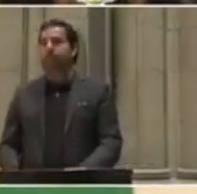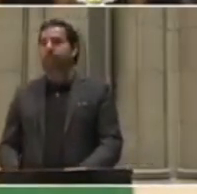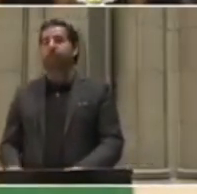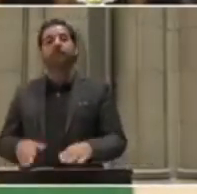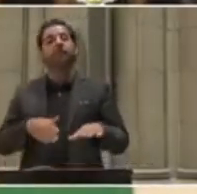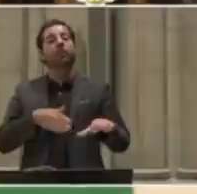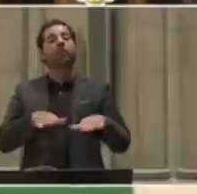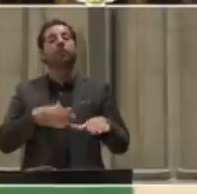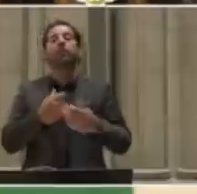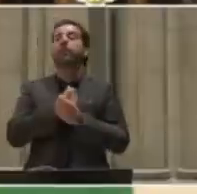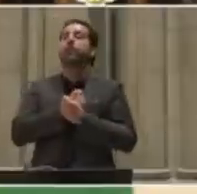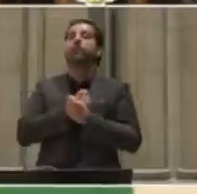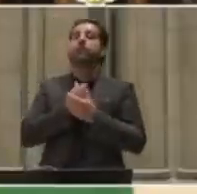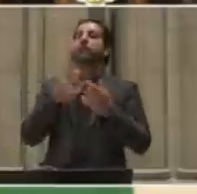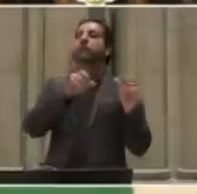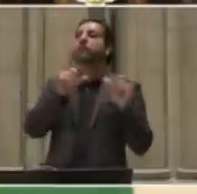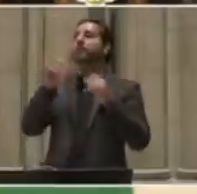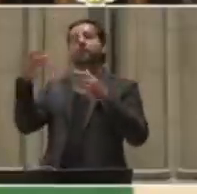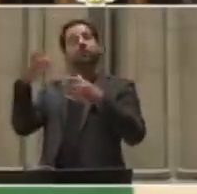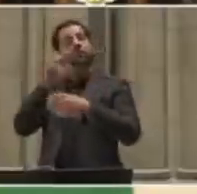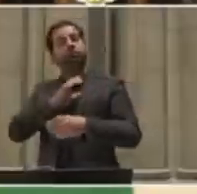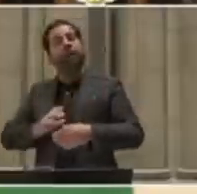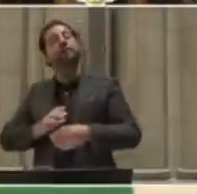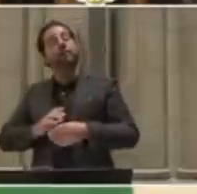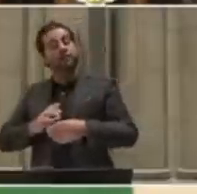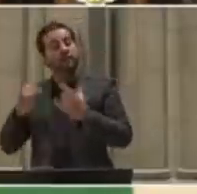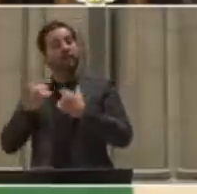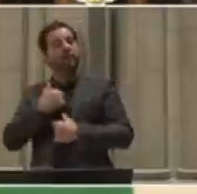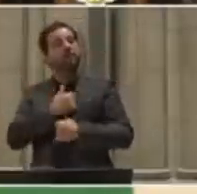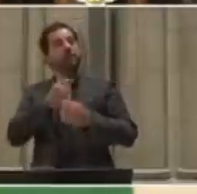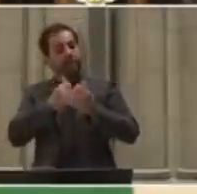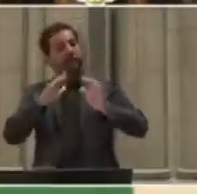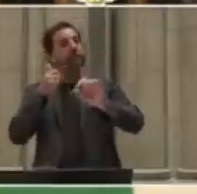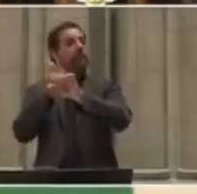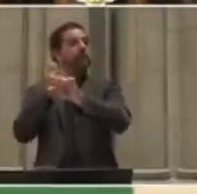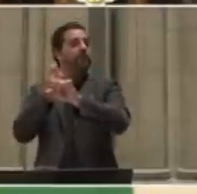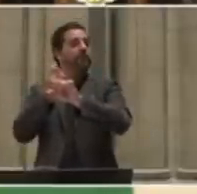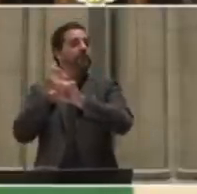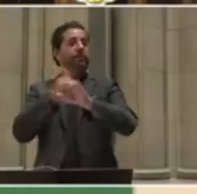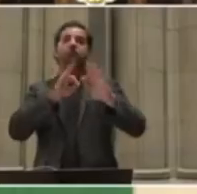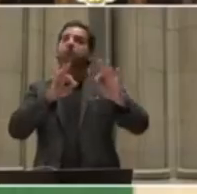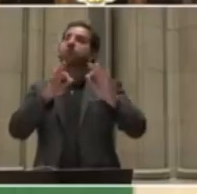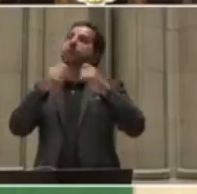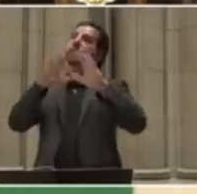Walk in love as Christ loved us and gave himself for us, an offering and a sacrifice to God.